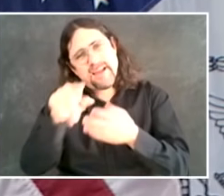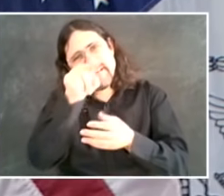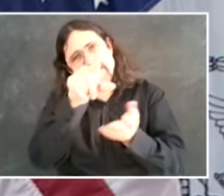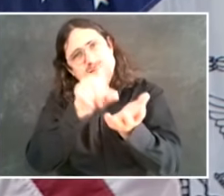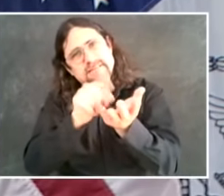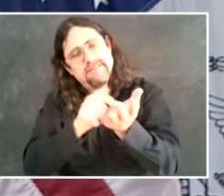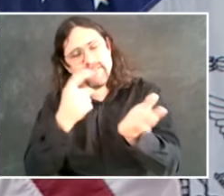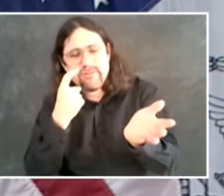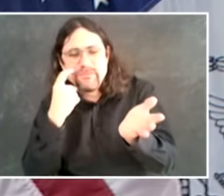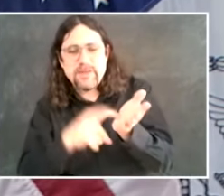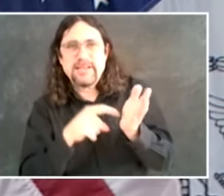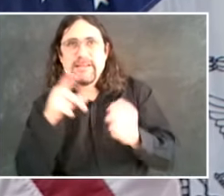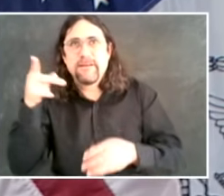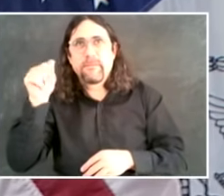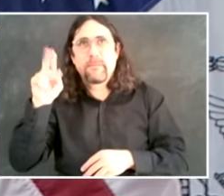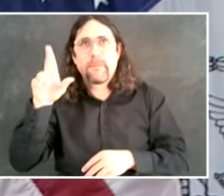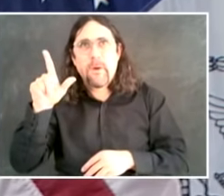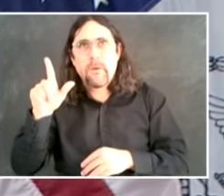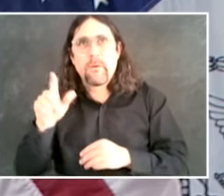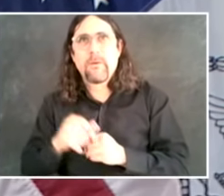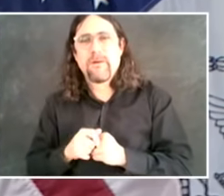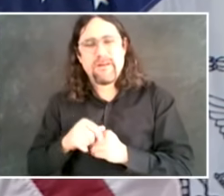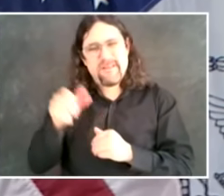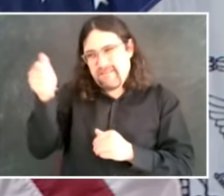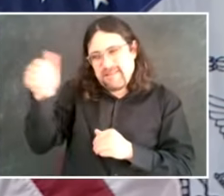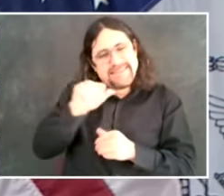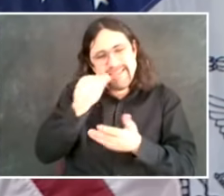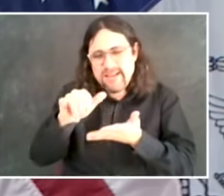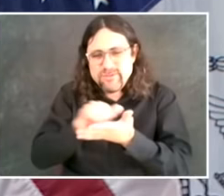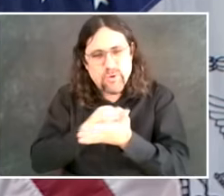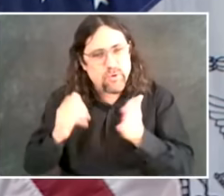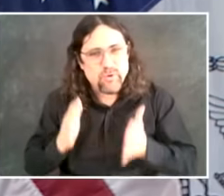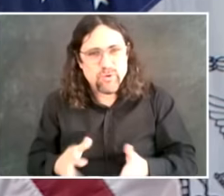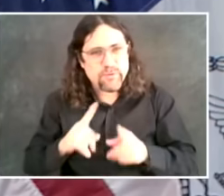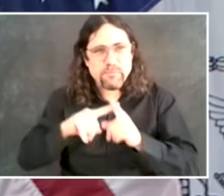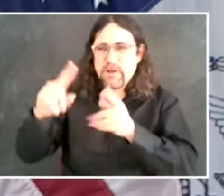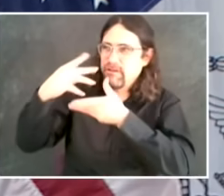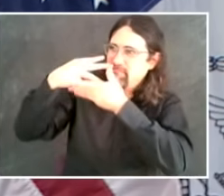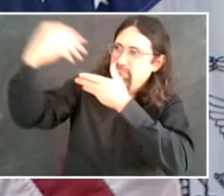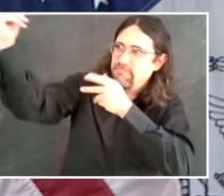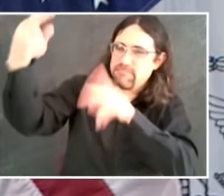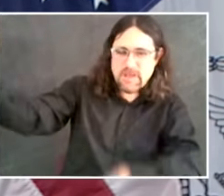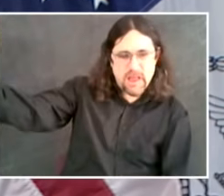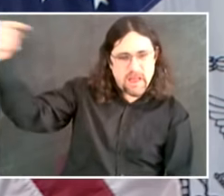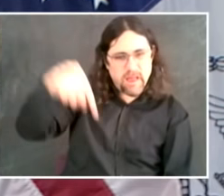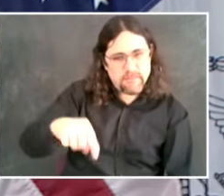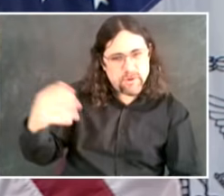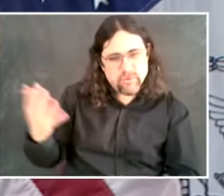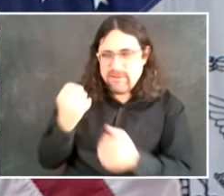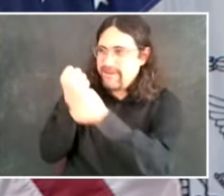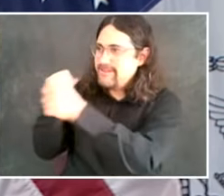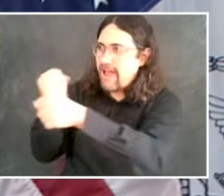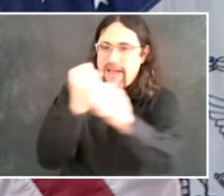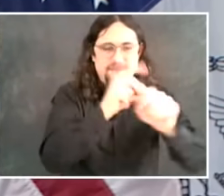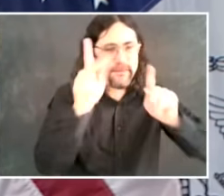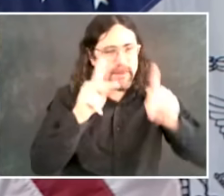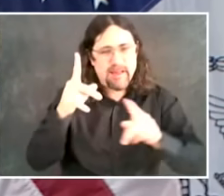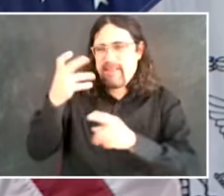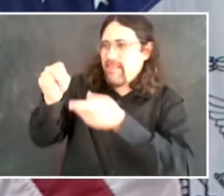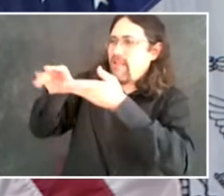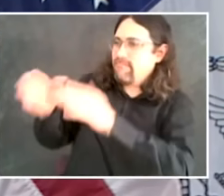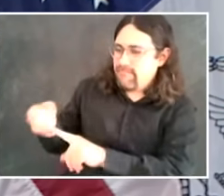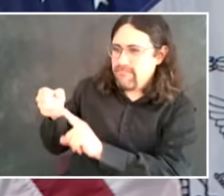Daily News for doing that. And thank you again to Paul's family, and we will remember him and we